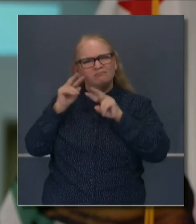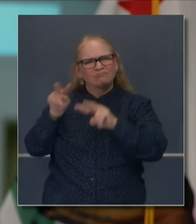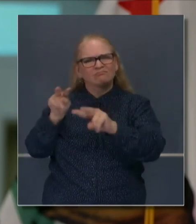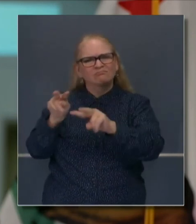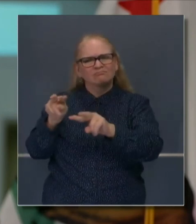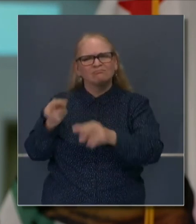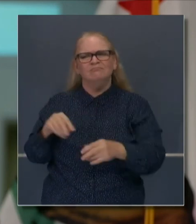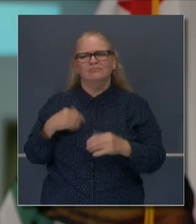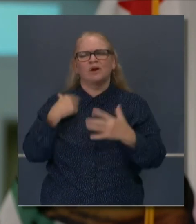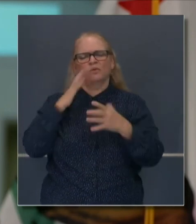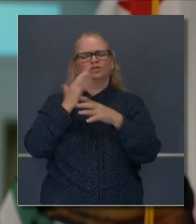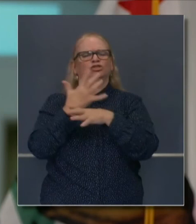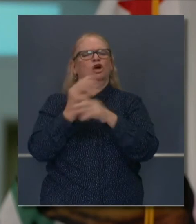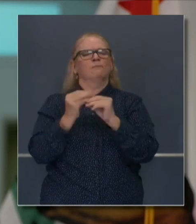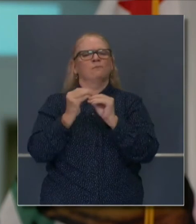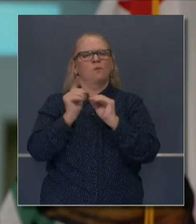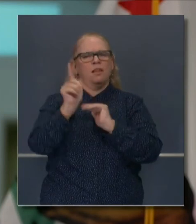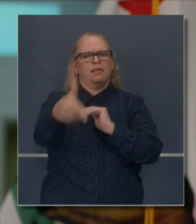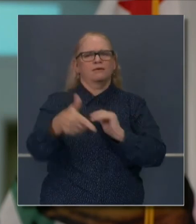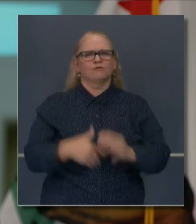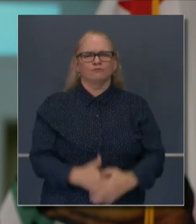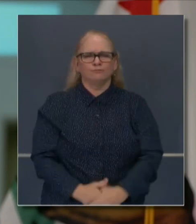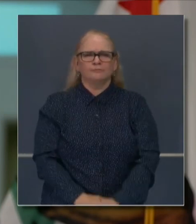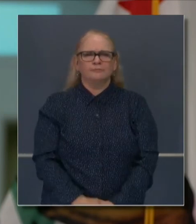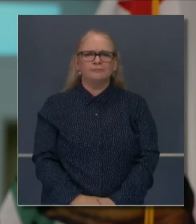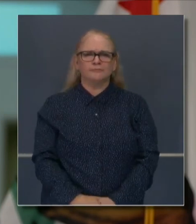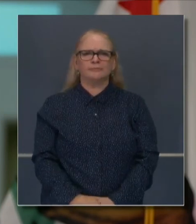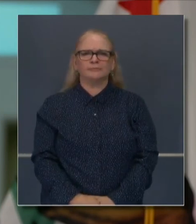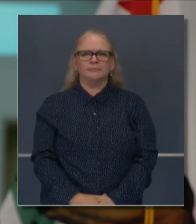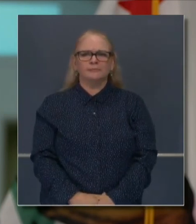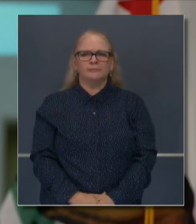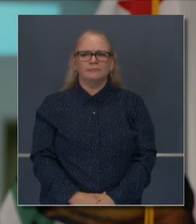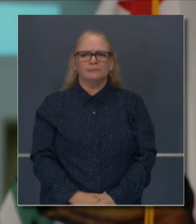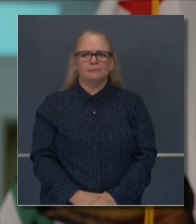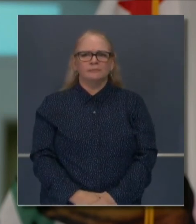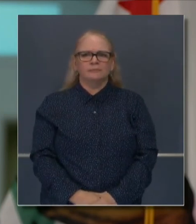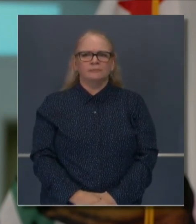space. Final question, Angela Hart, Kaiser Health News.